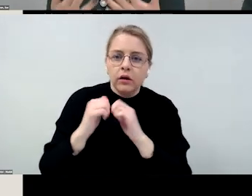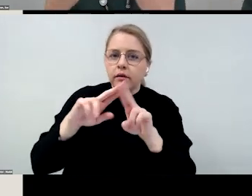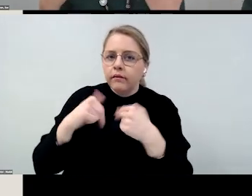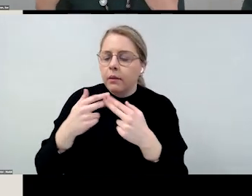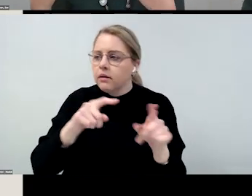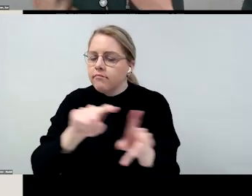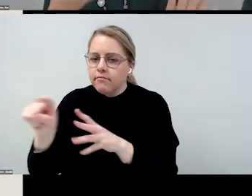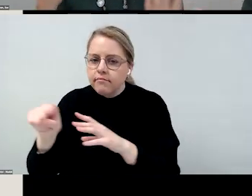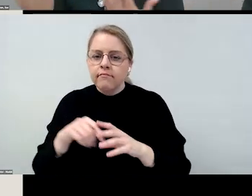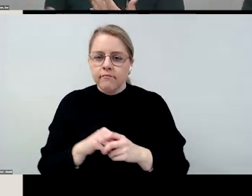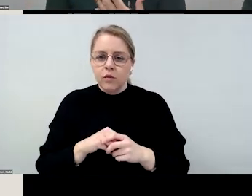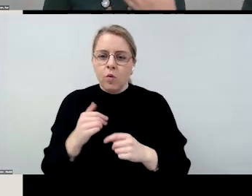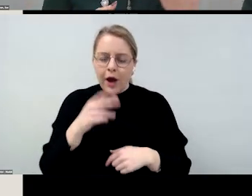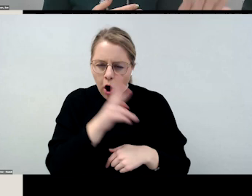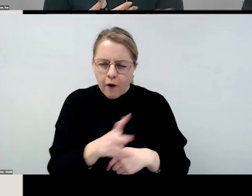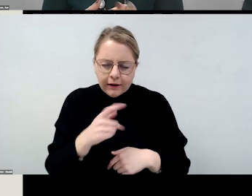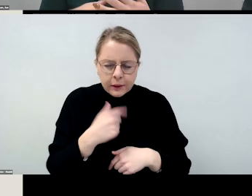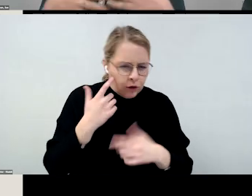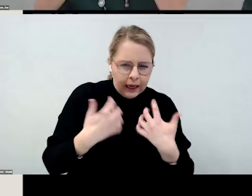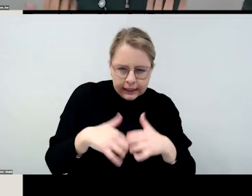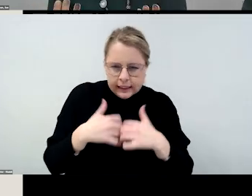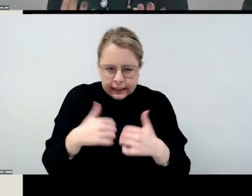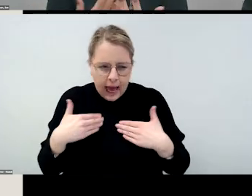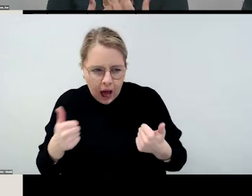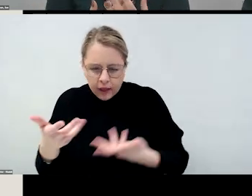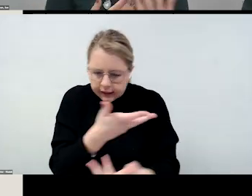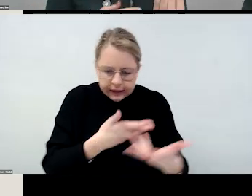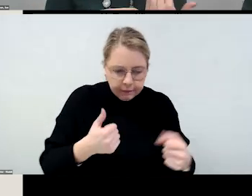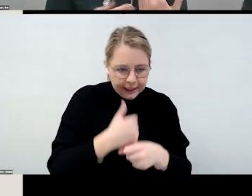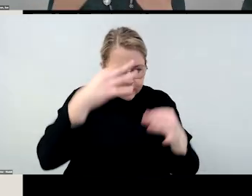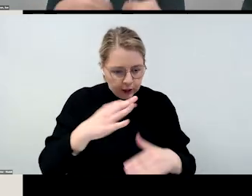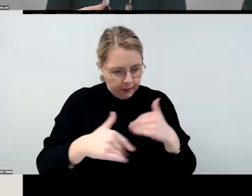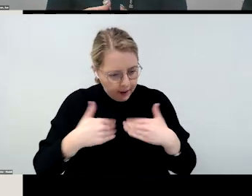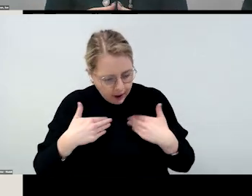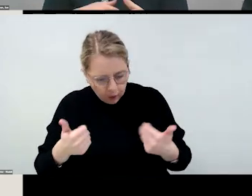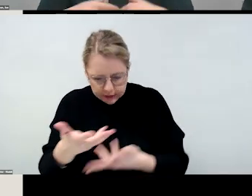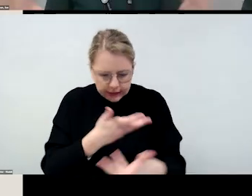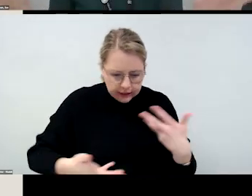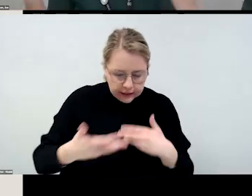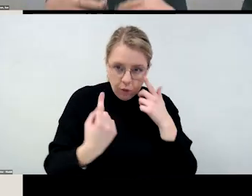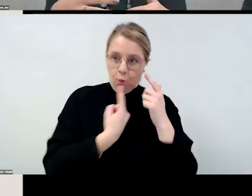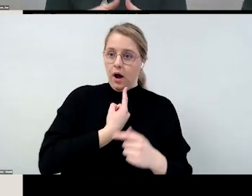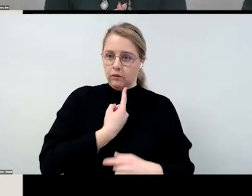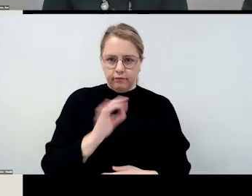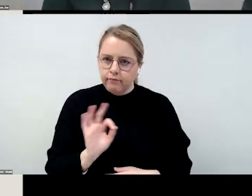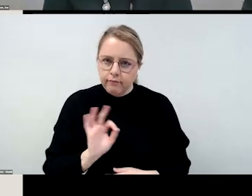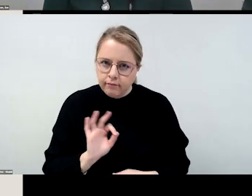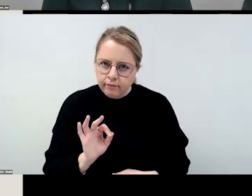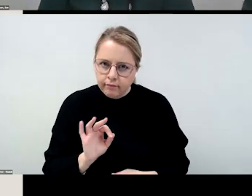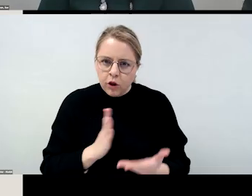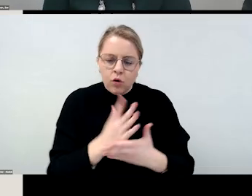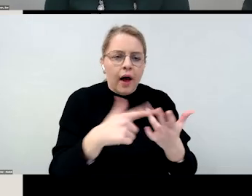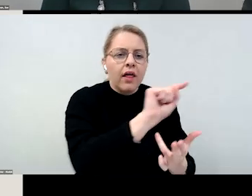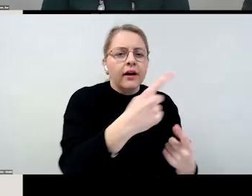We are often trying to understand health, discuss health, make choices about health. I'm not alone, but through the information